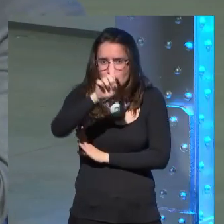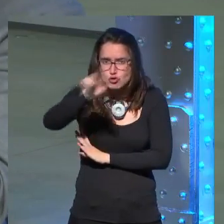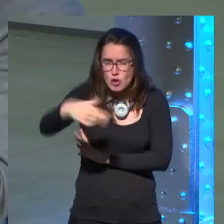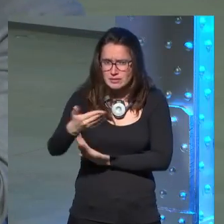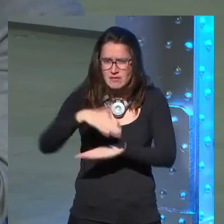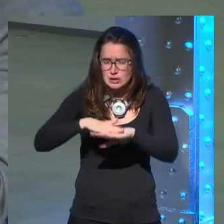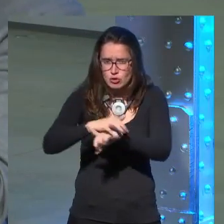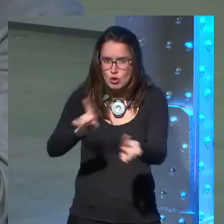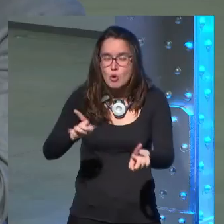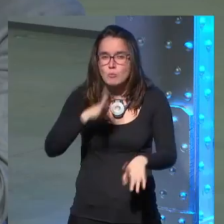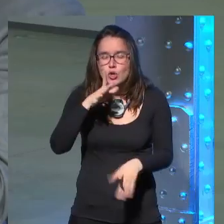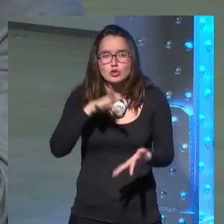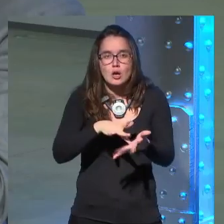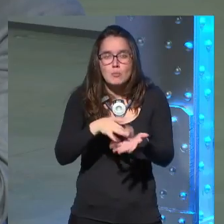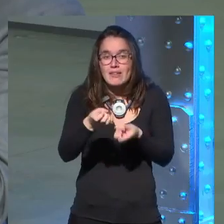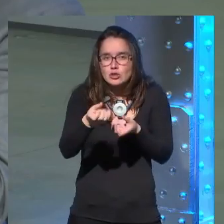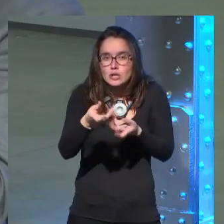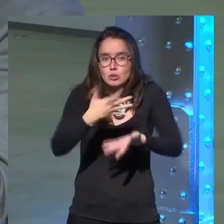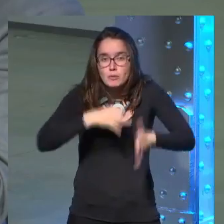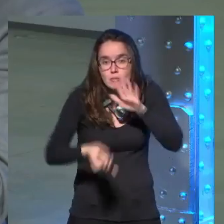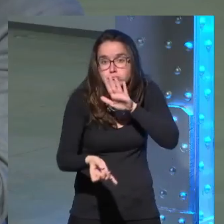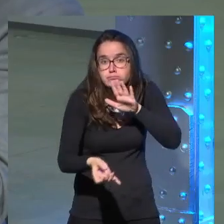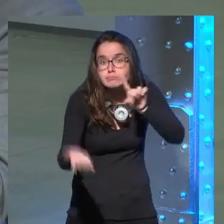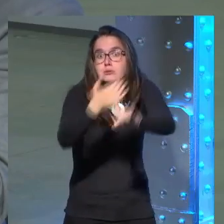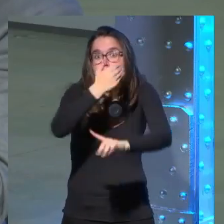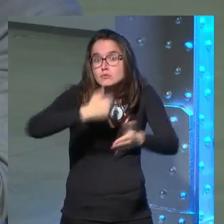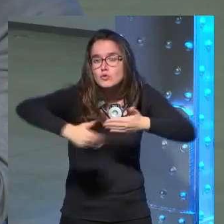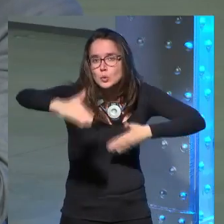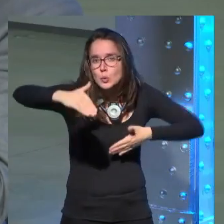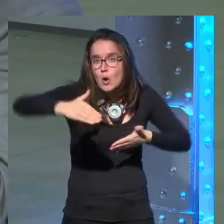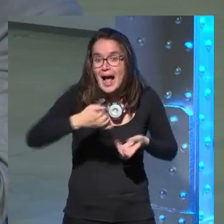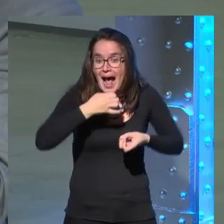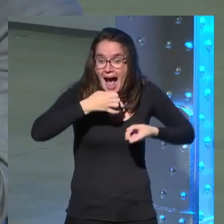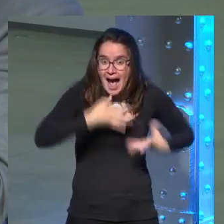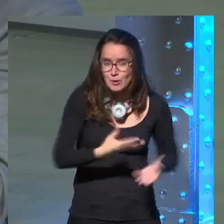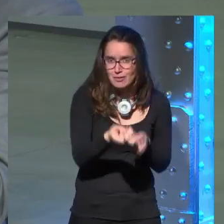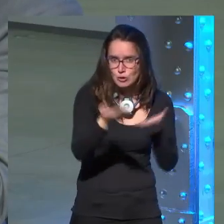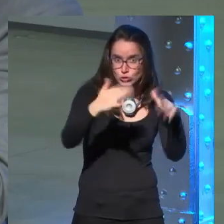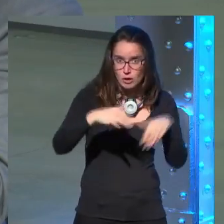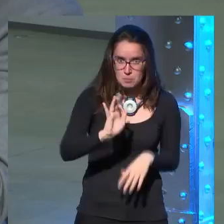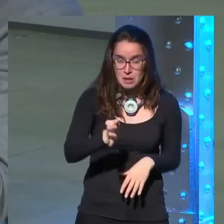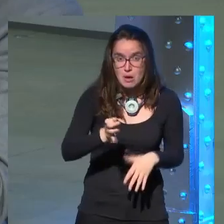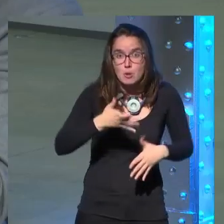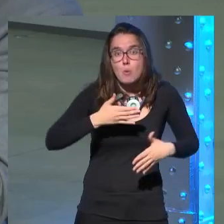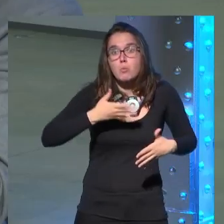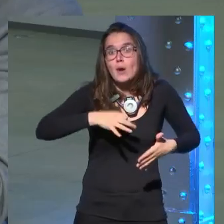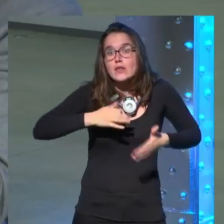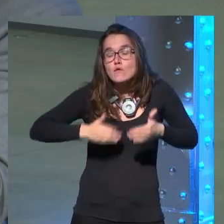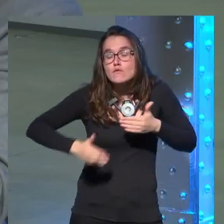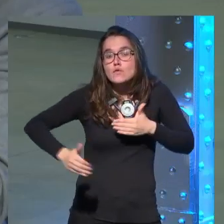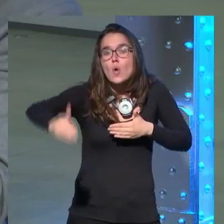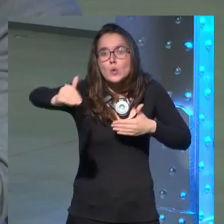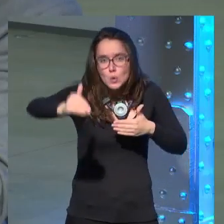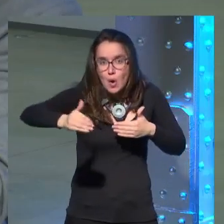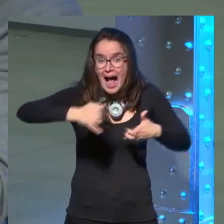might appear. So the fact that we don't have the data now does not means that we can't know now, but